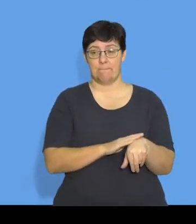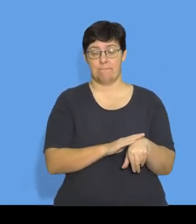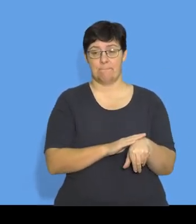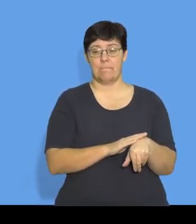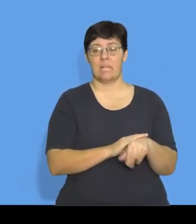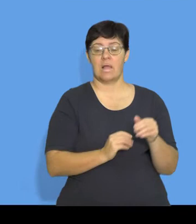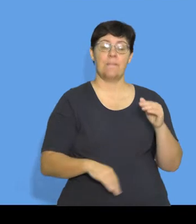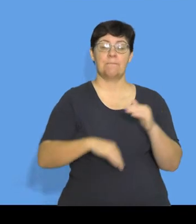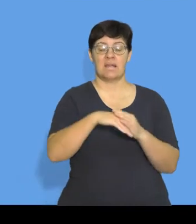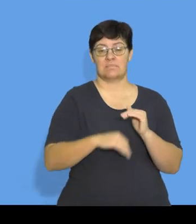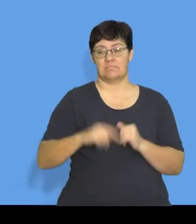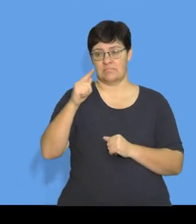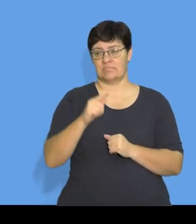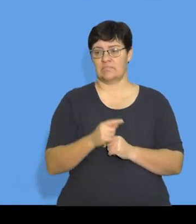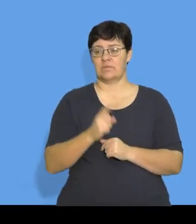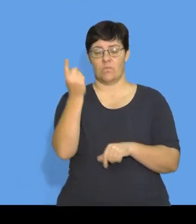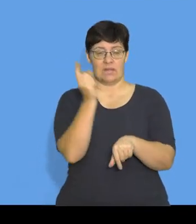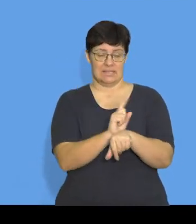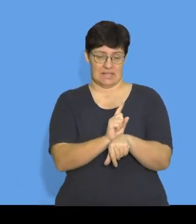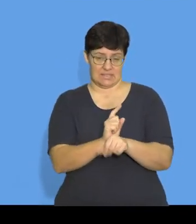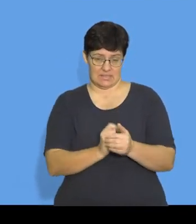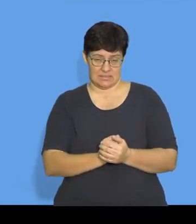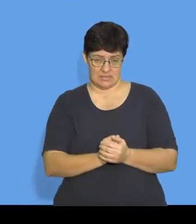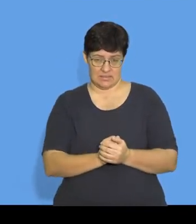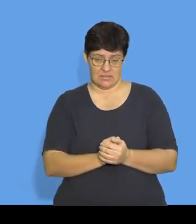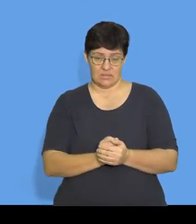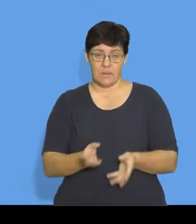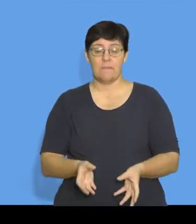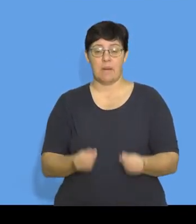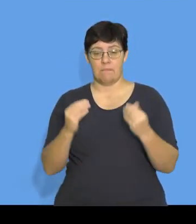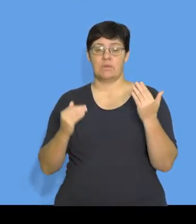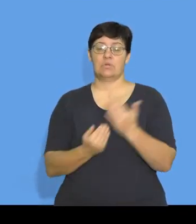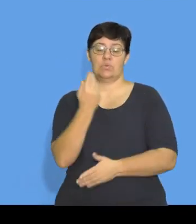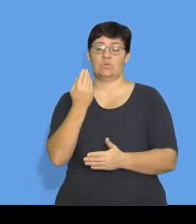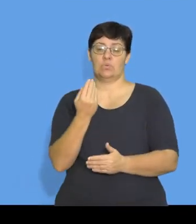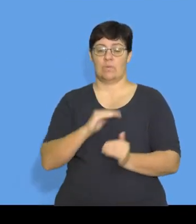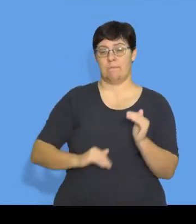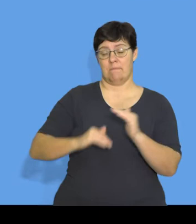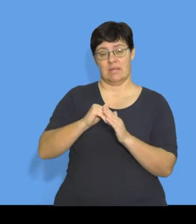maximum height. It'll take 1 second to reach its new maximum height. Okay?